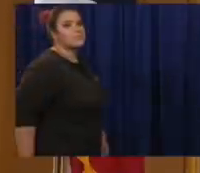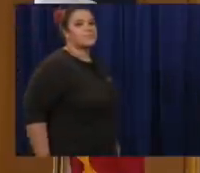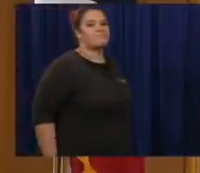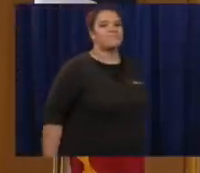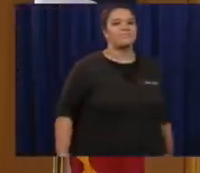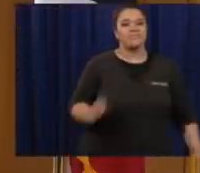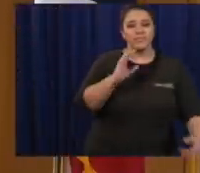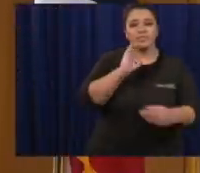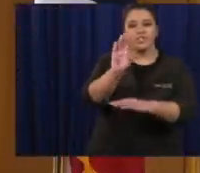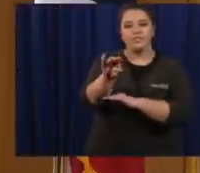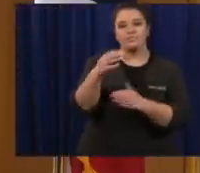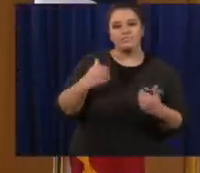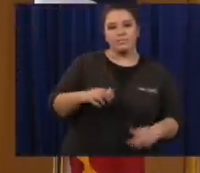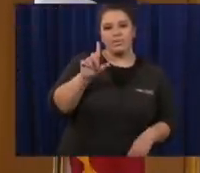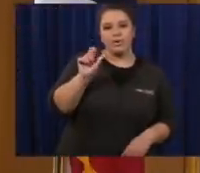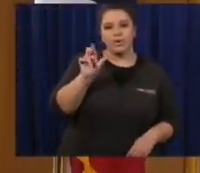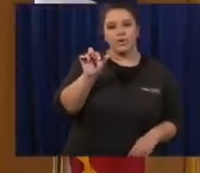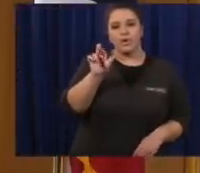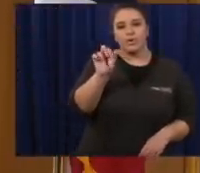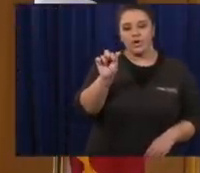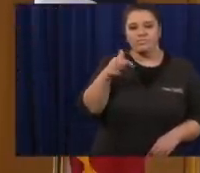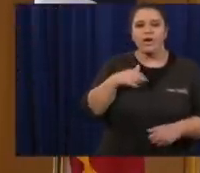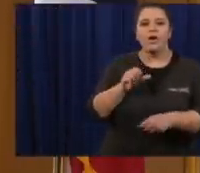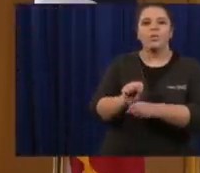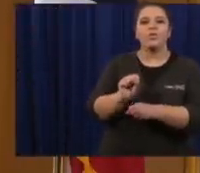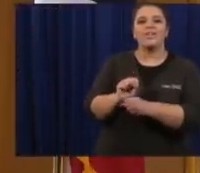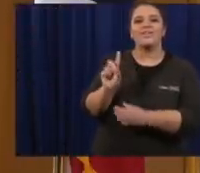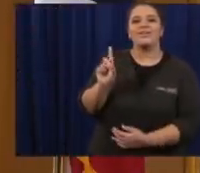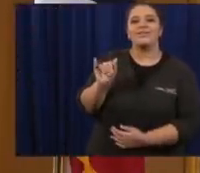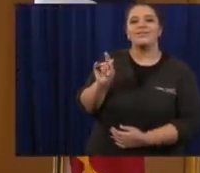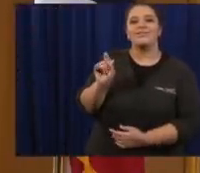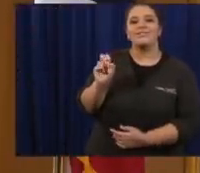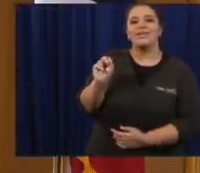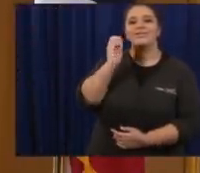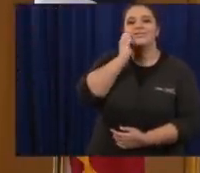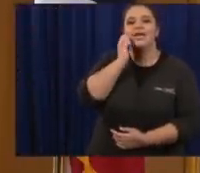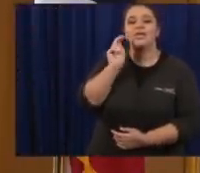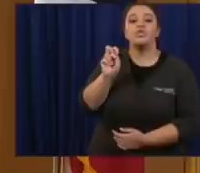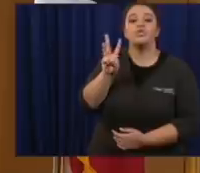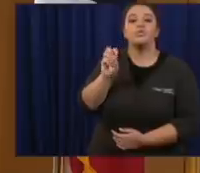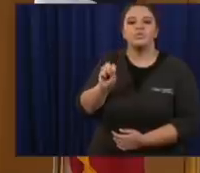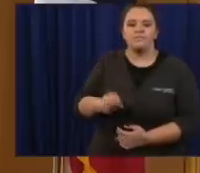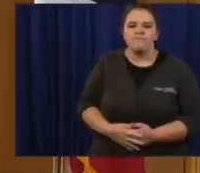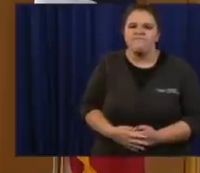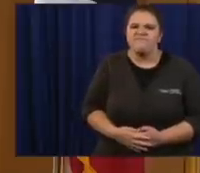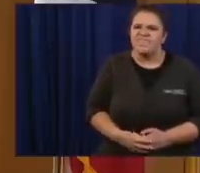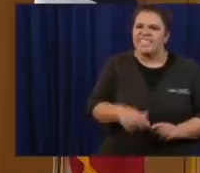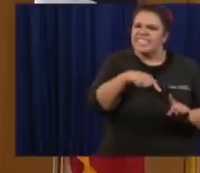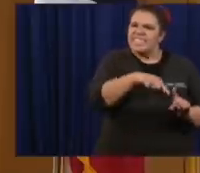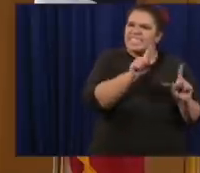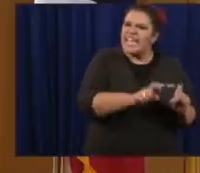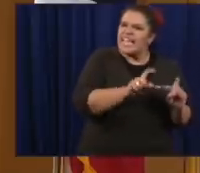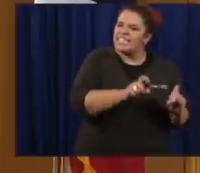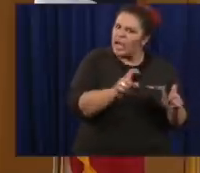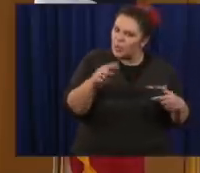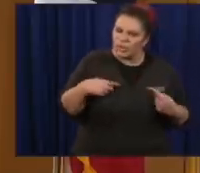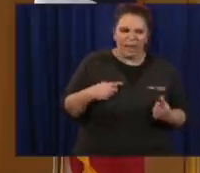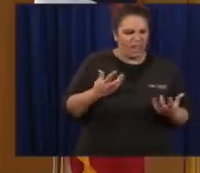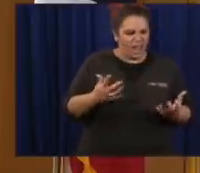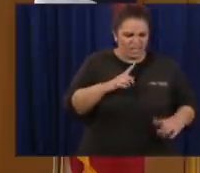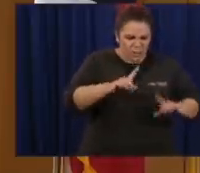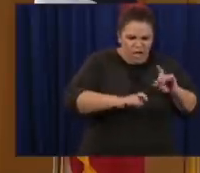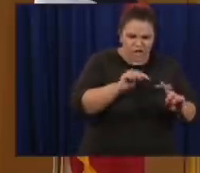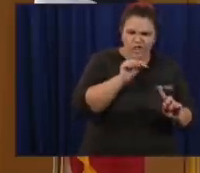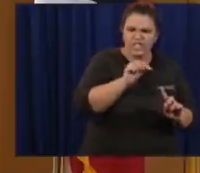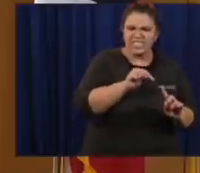Good afternoon, Laura Bischoff, Dayton Daily News. I wanted to get some clarity on some of the testing questions. You talk about the need